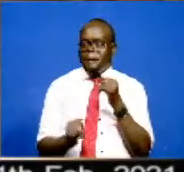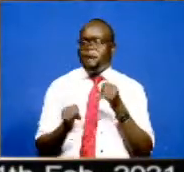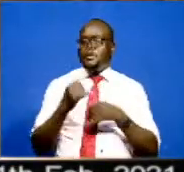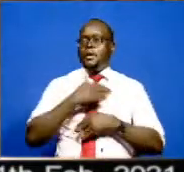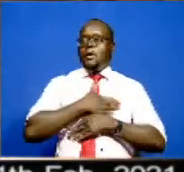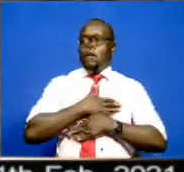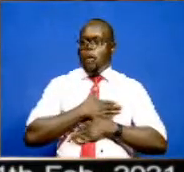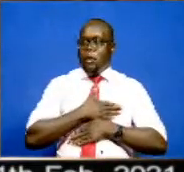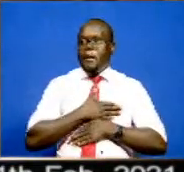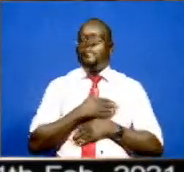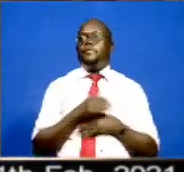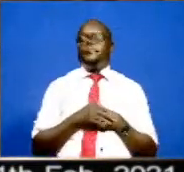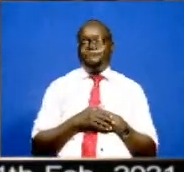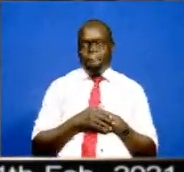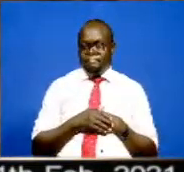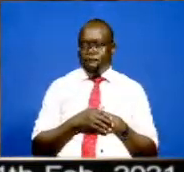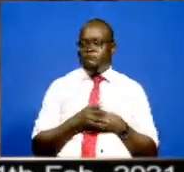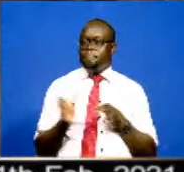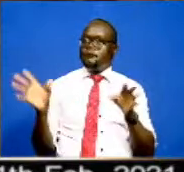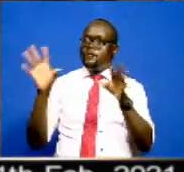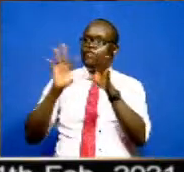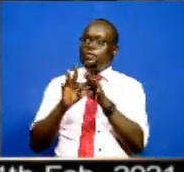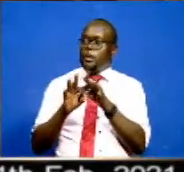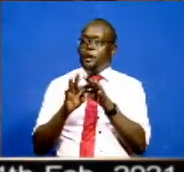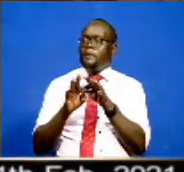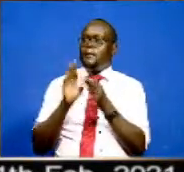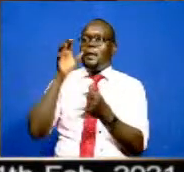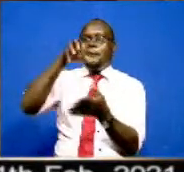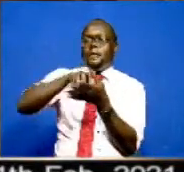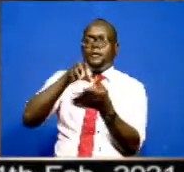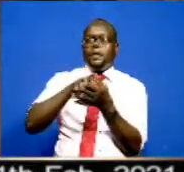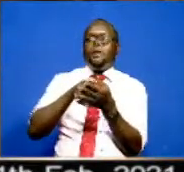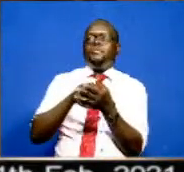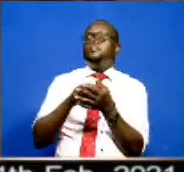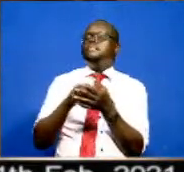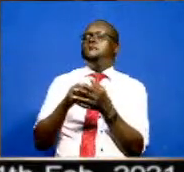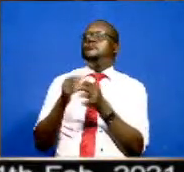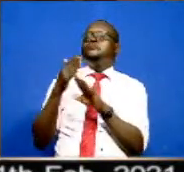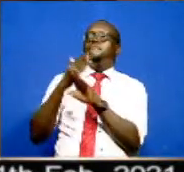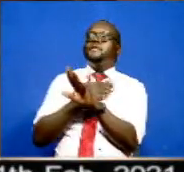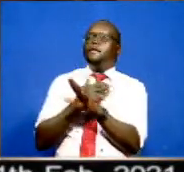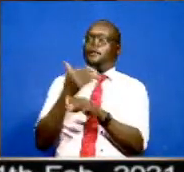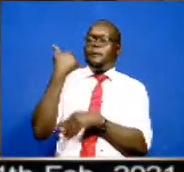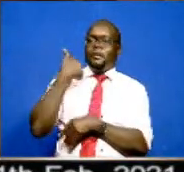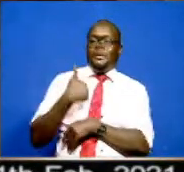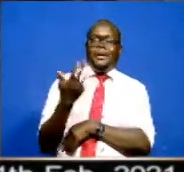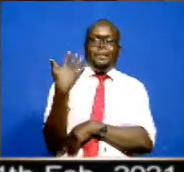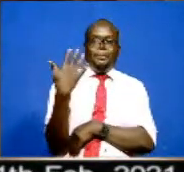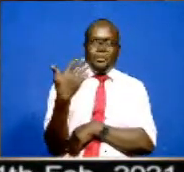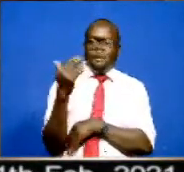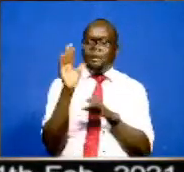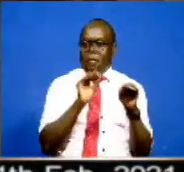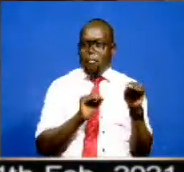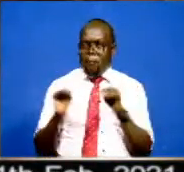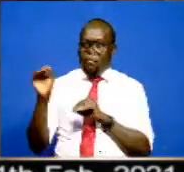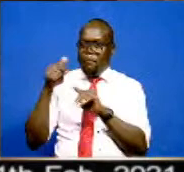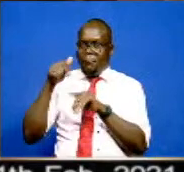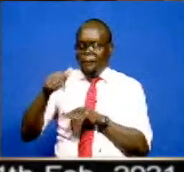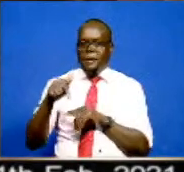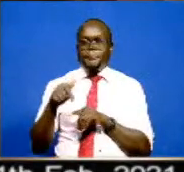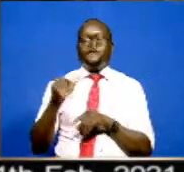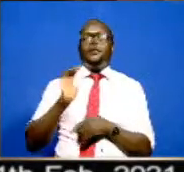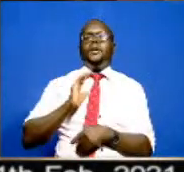Honorable Tepo moving in to fill the position that was left by Honorable Sankok when he moved out of the Cohesion